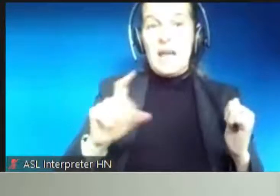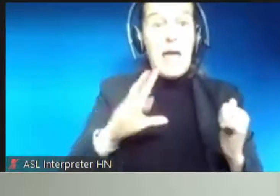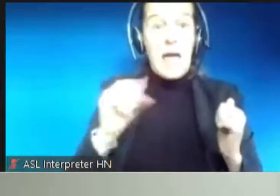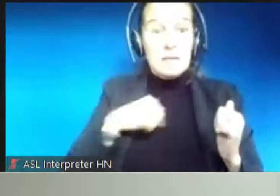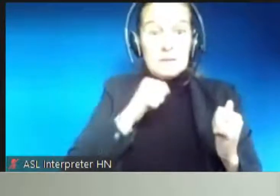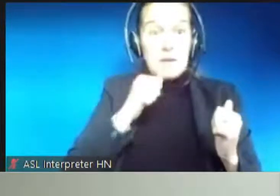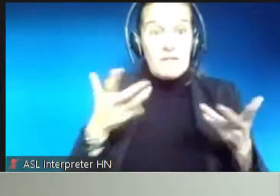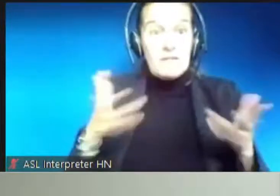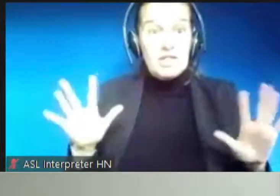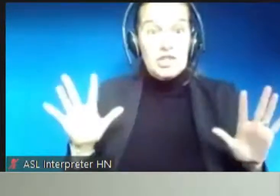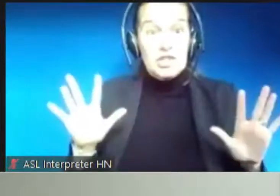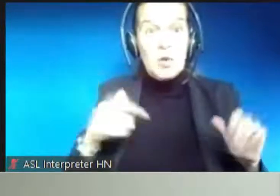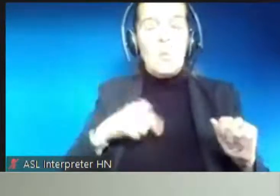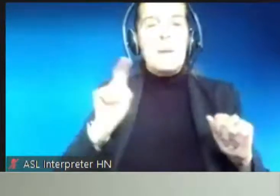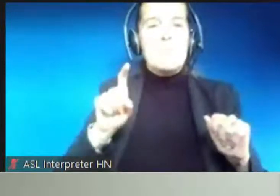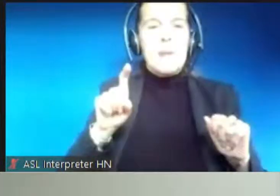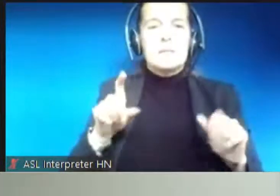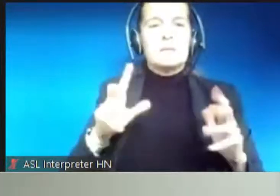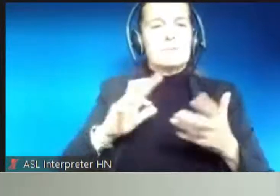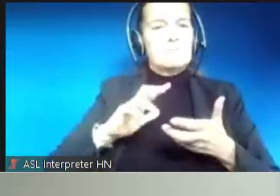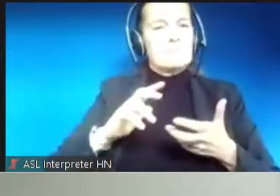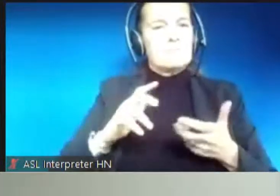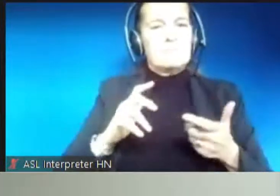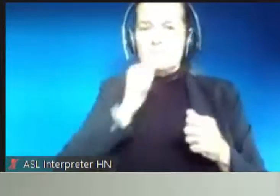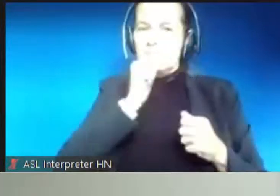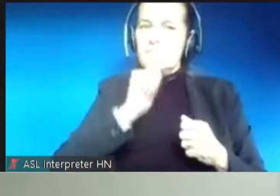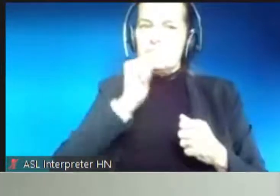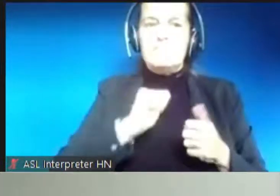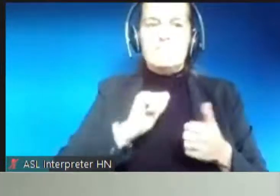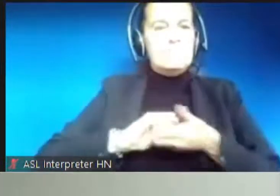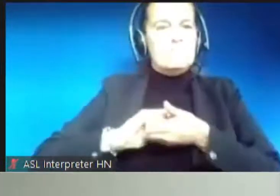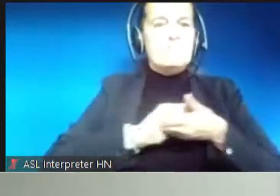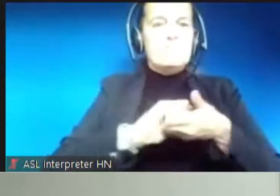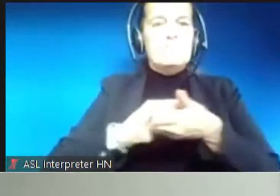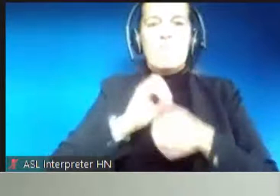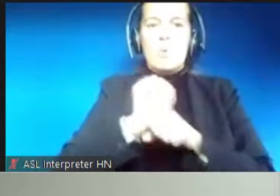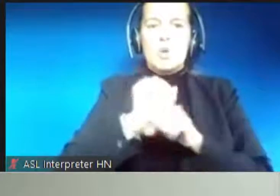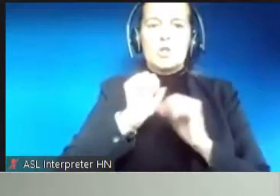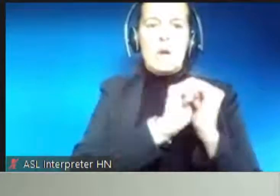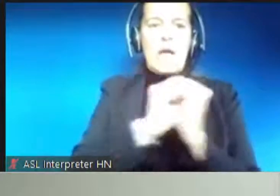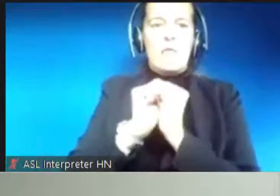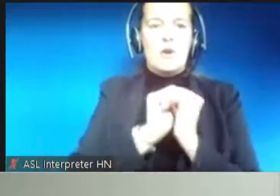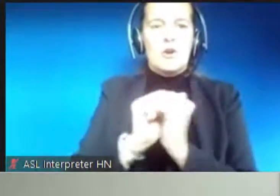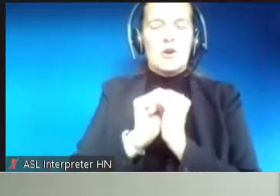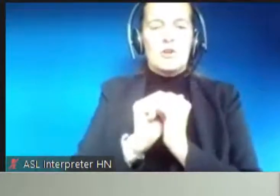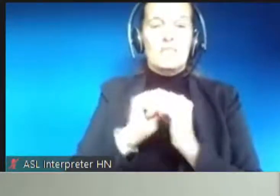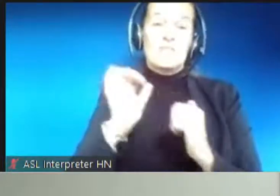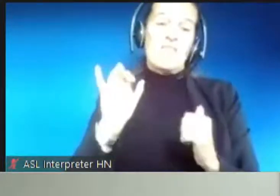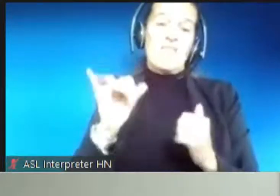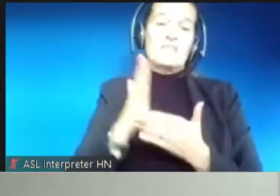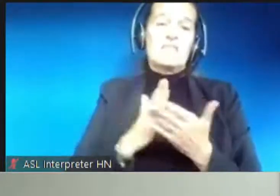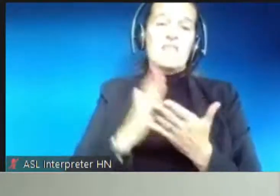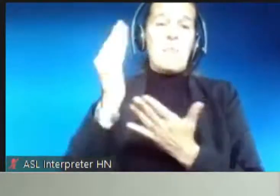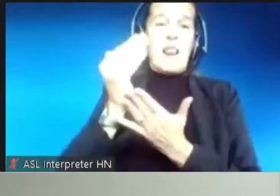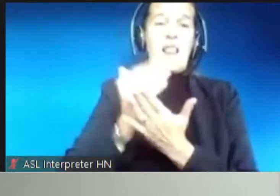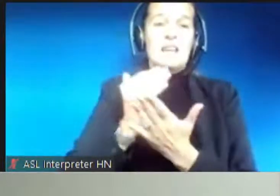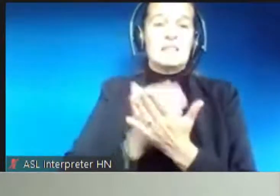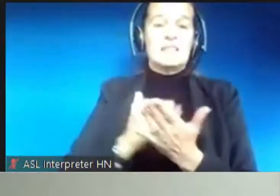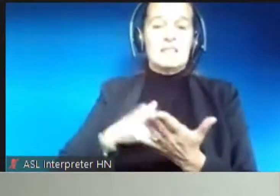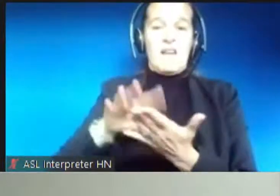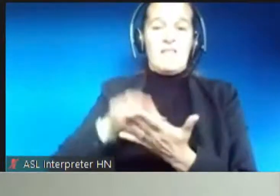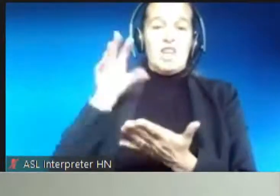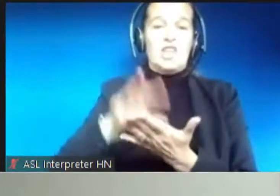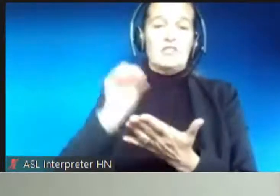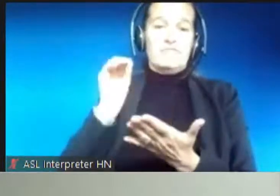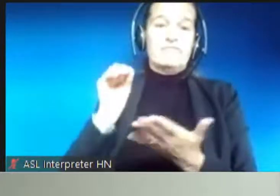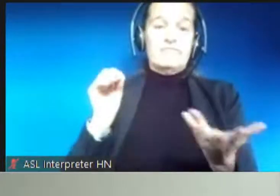We have to stick together at this point and in the future to grow our community. So those are some lessons that I've learned. And I do